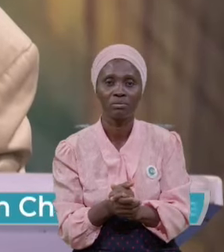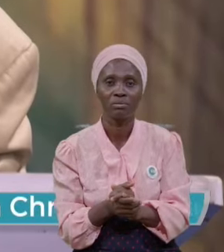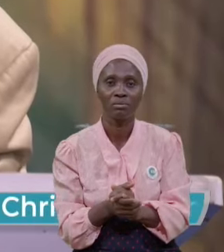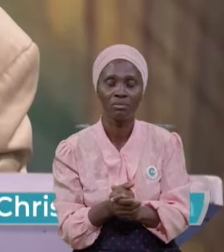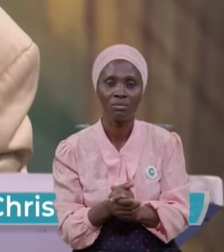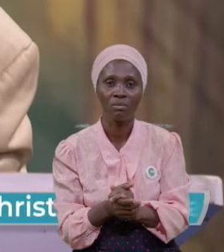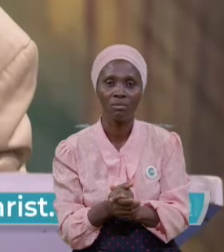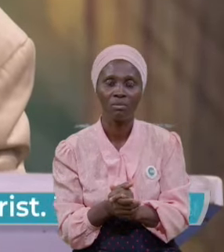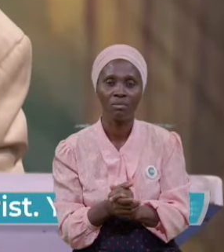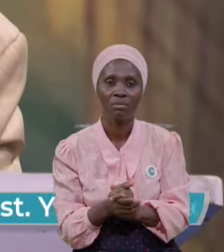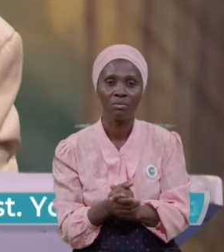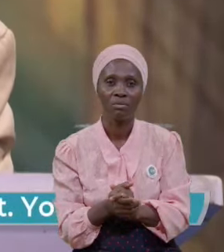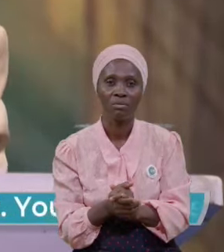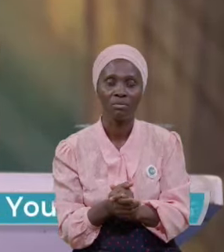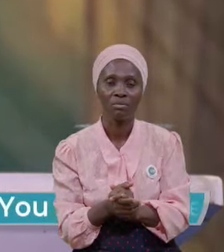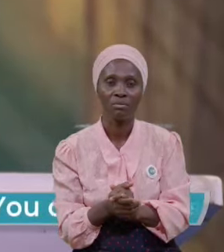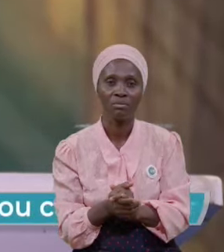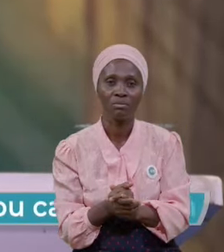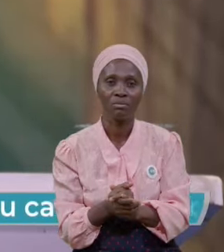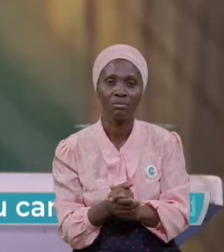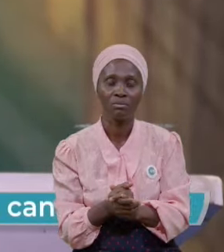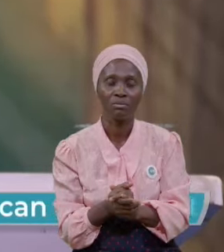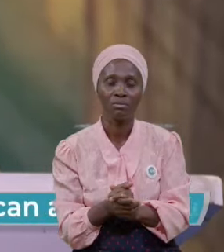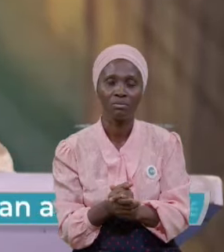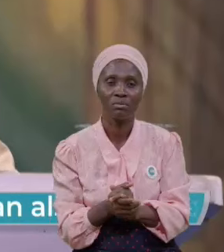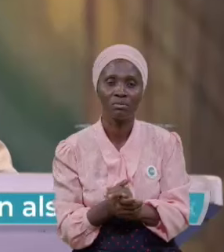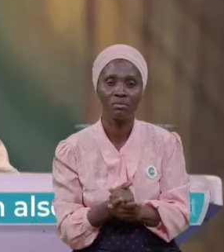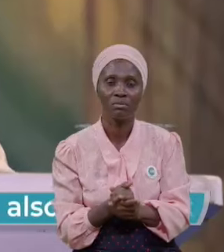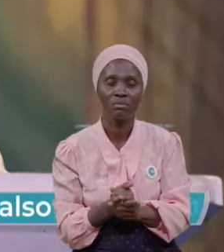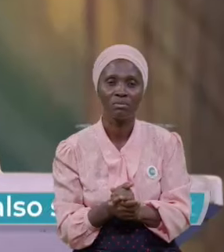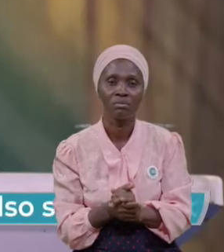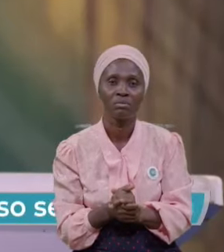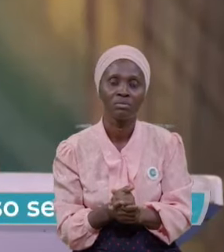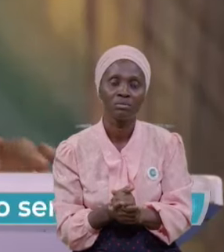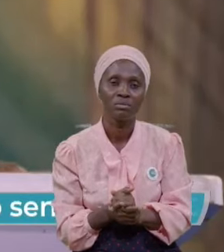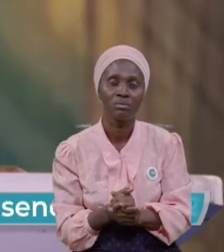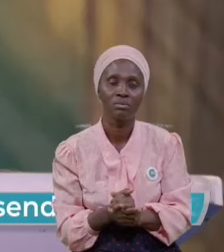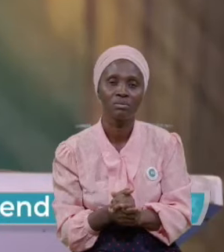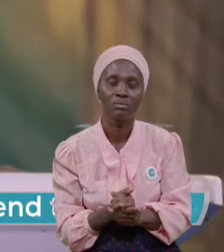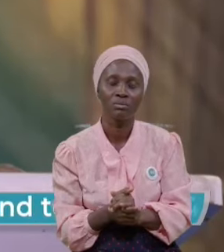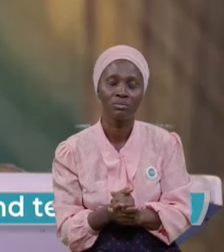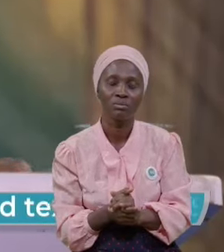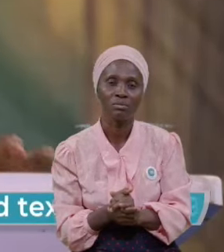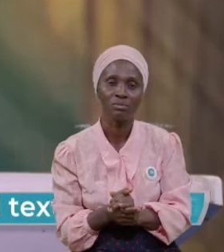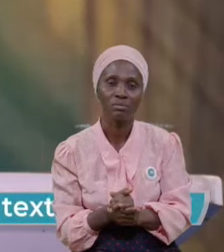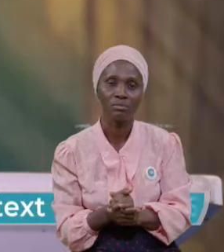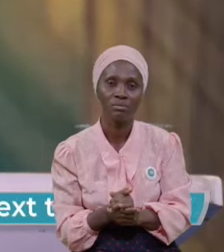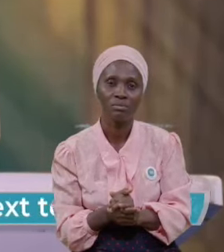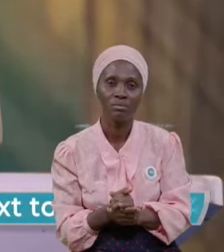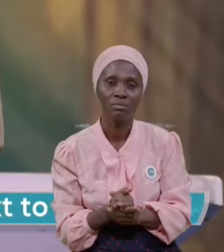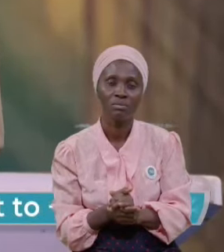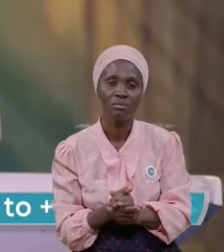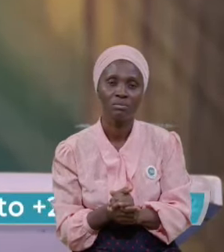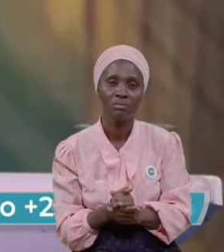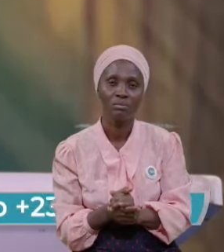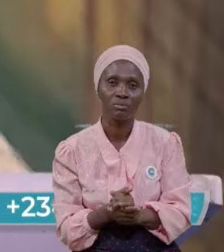supervisor. Okay, I've not seen any flag yet. Please, let's be thorough and let us ensure